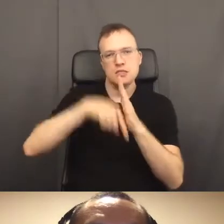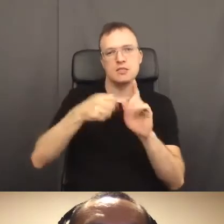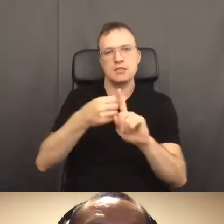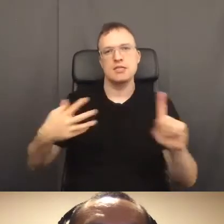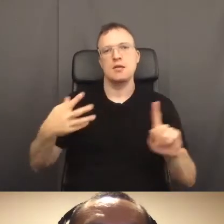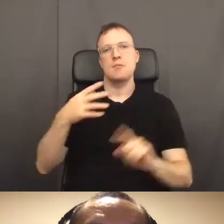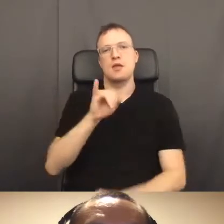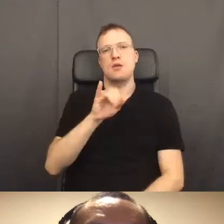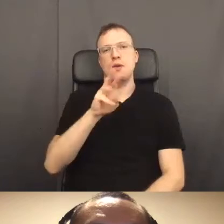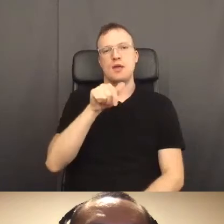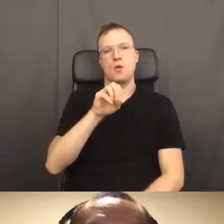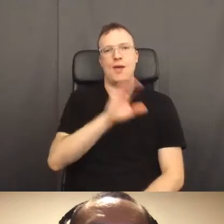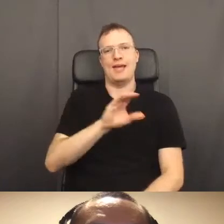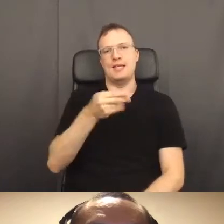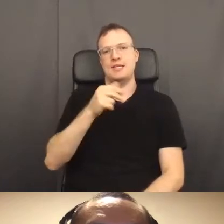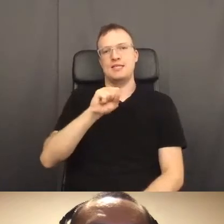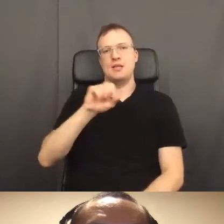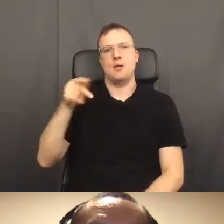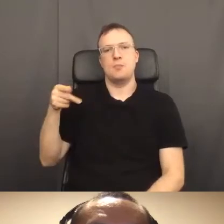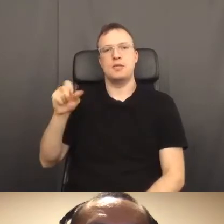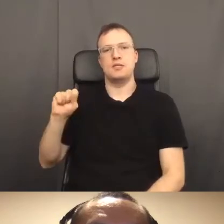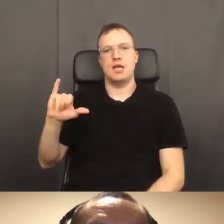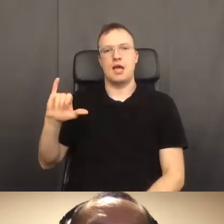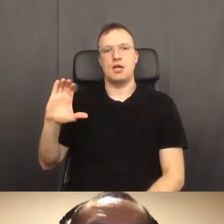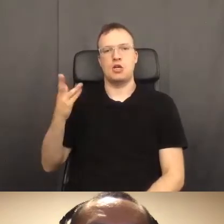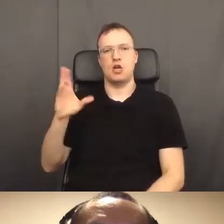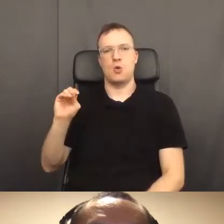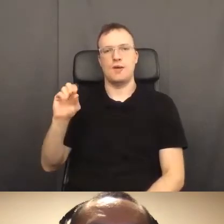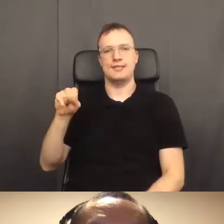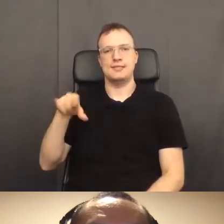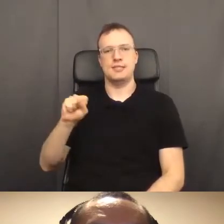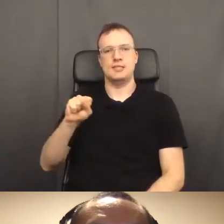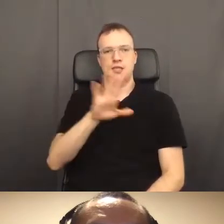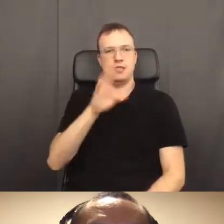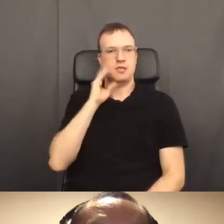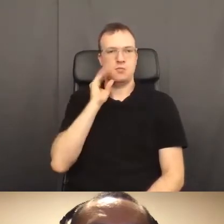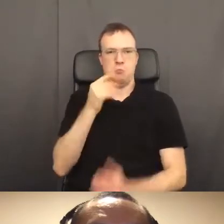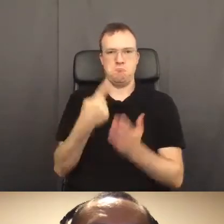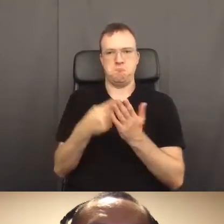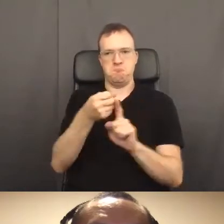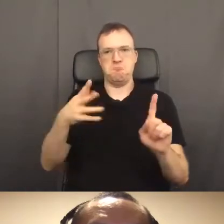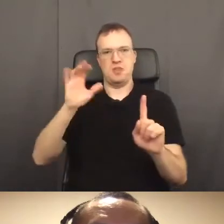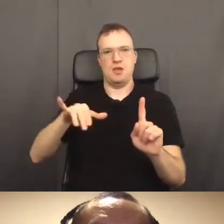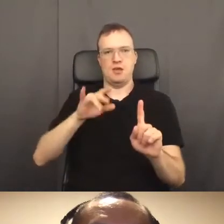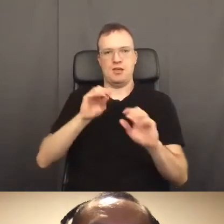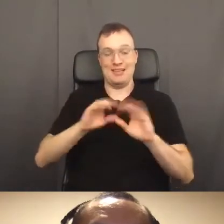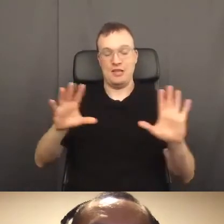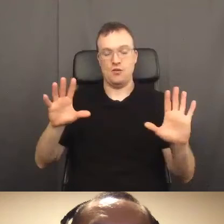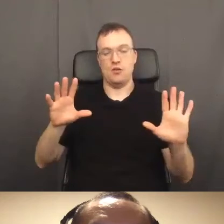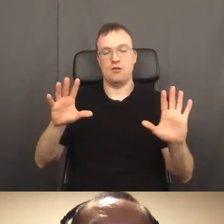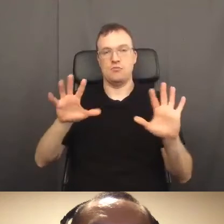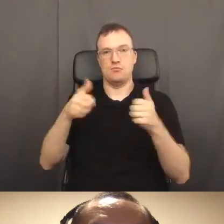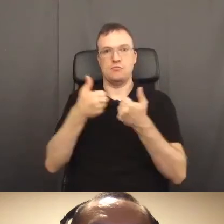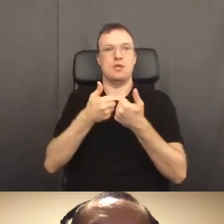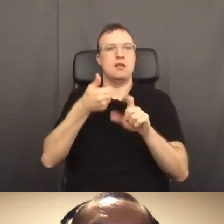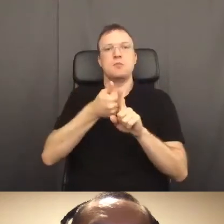us a look into his experience that just must have been, that was obviously so daunting that he couldn't even hold